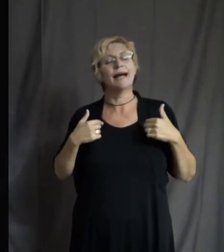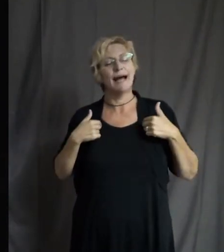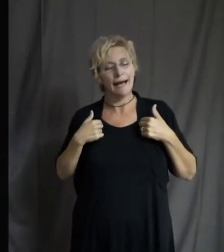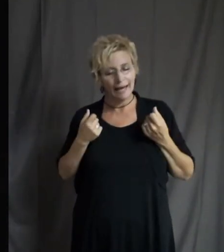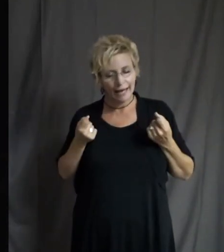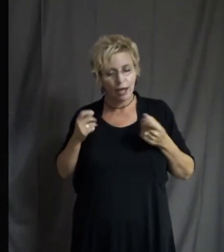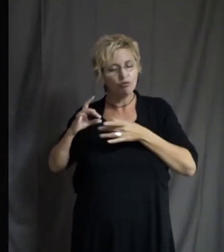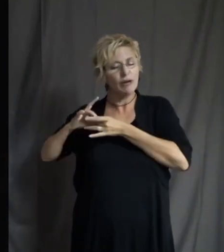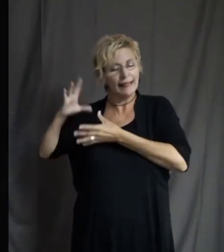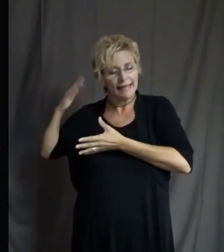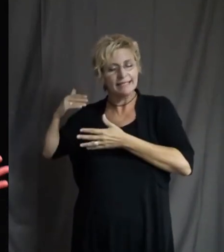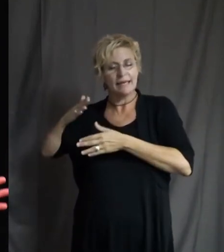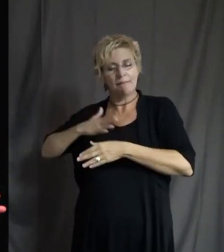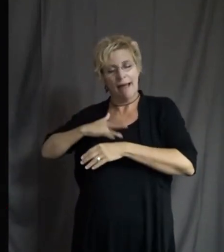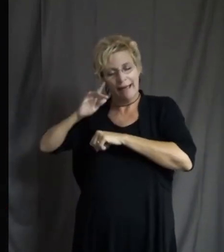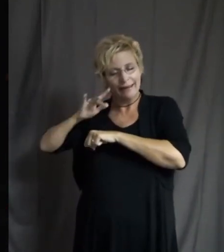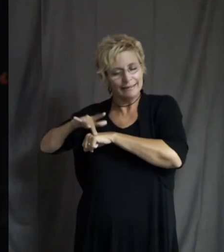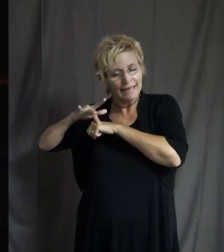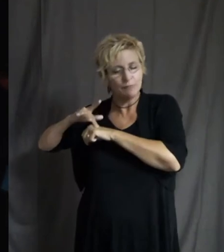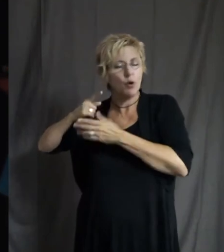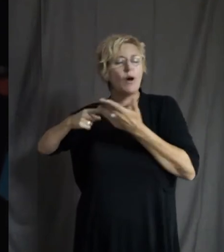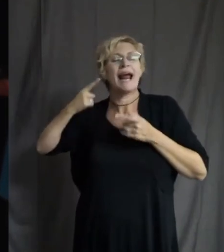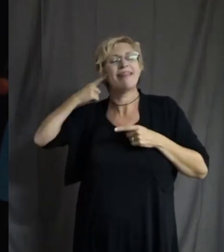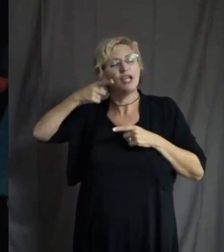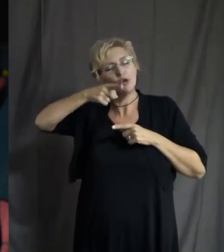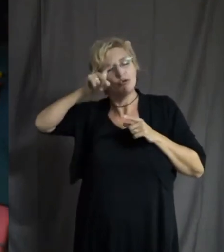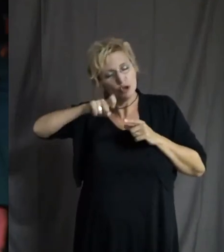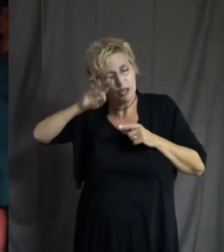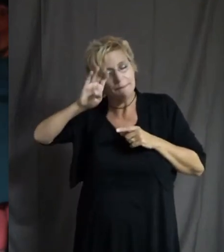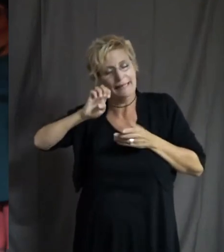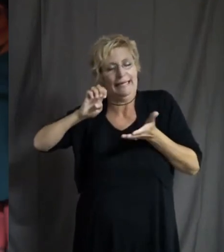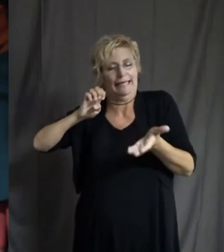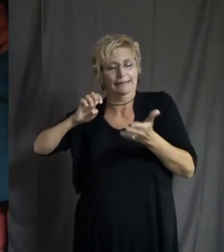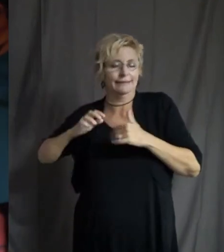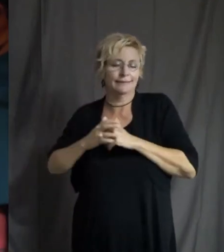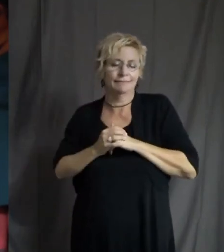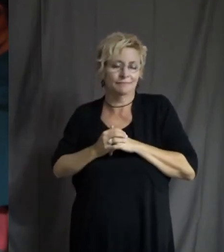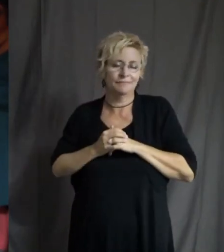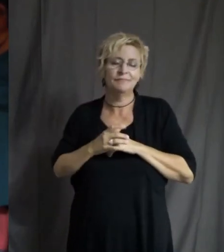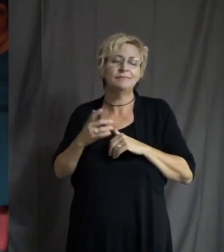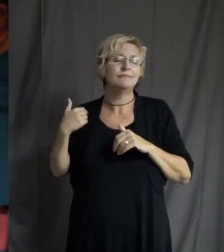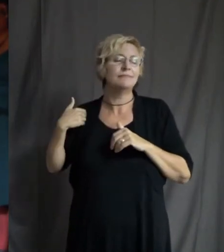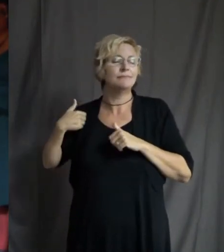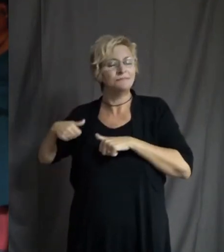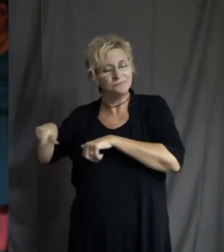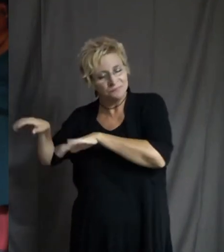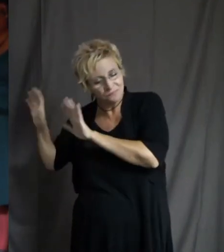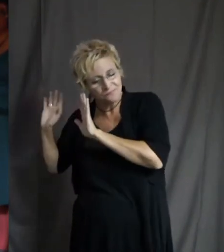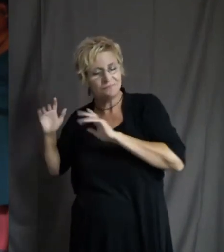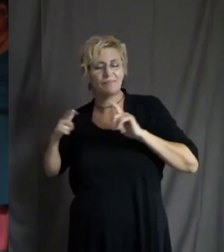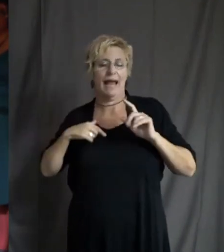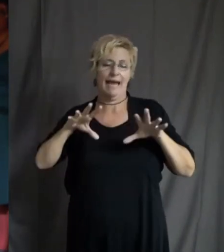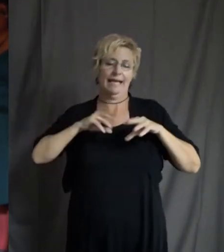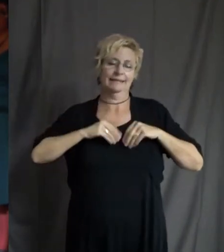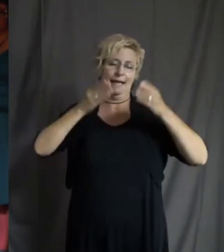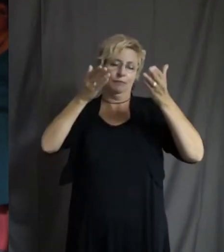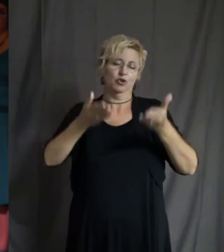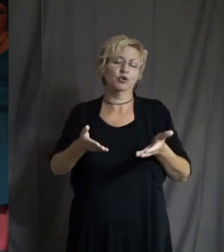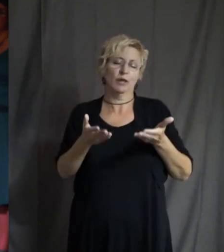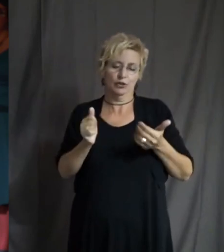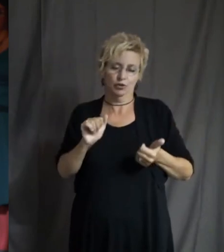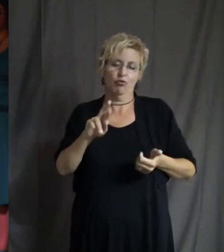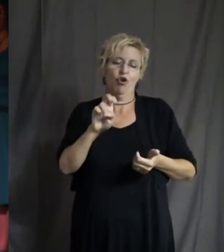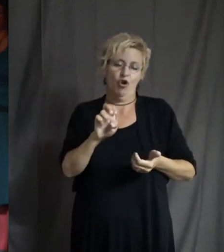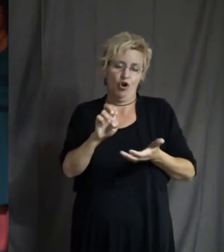as I'm allowing what will show up for me, and say, I release my attachment to what I think you should be,